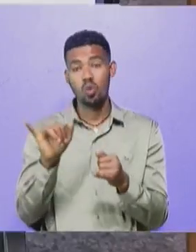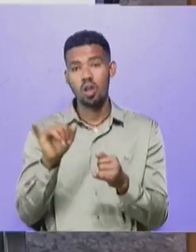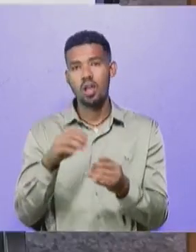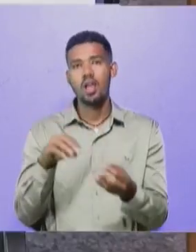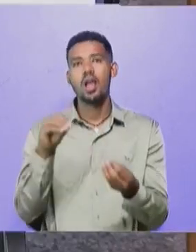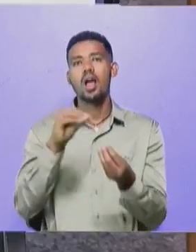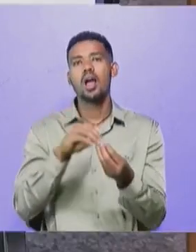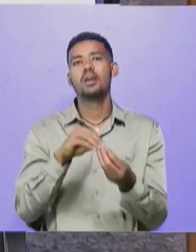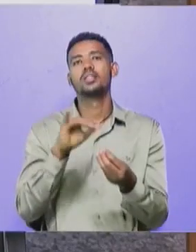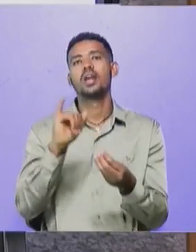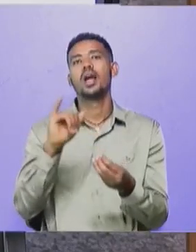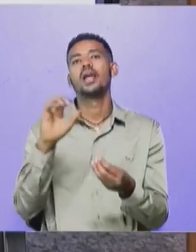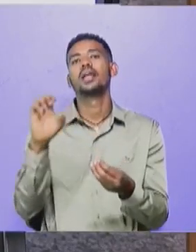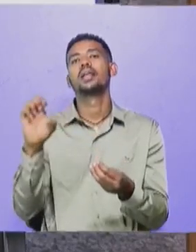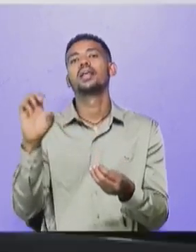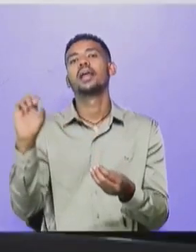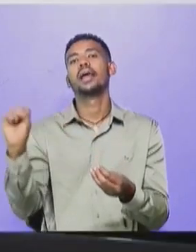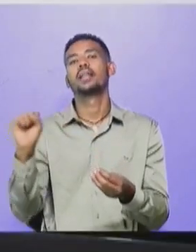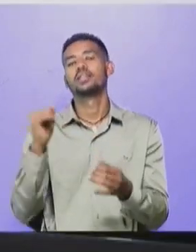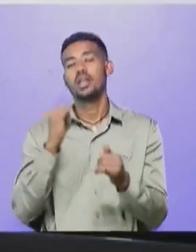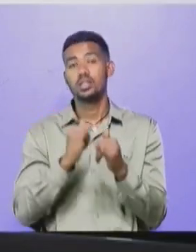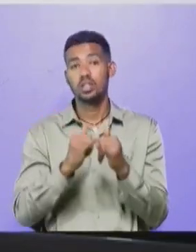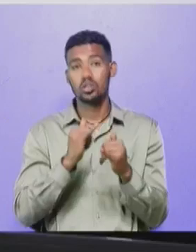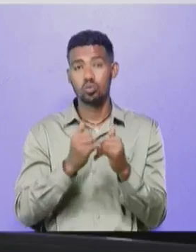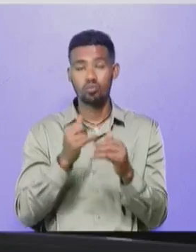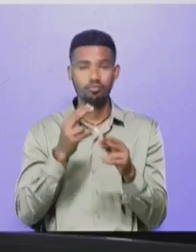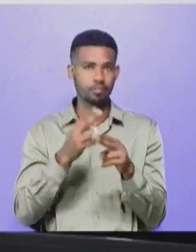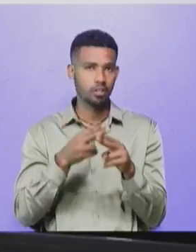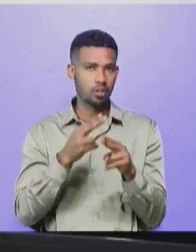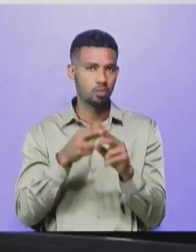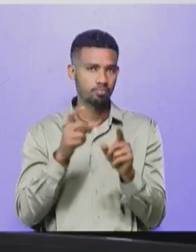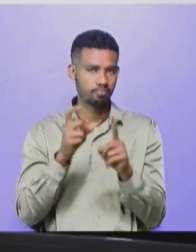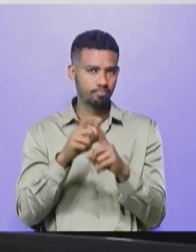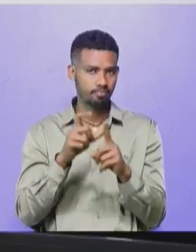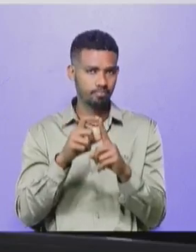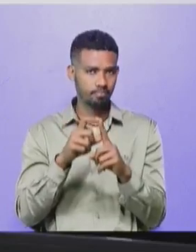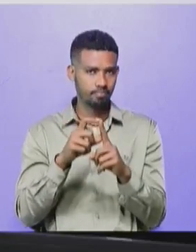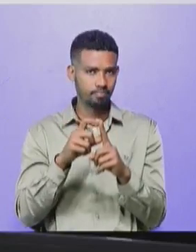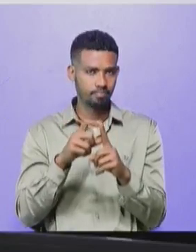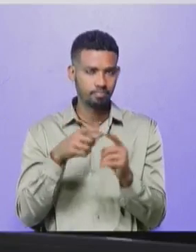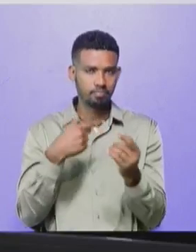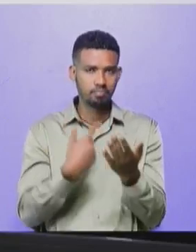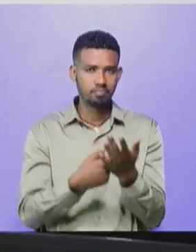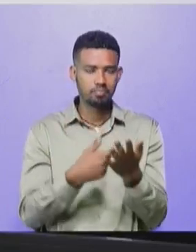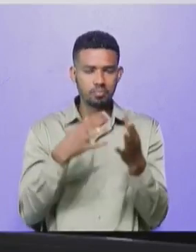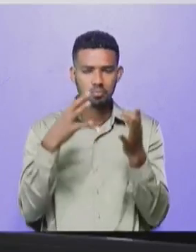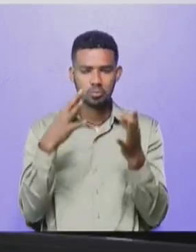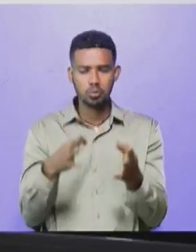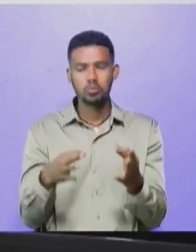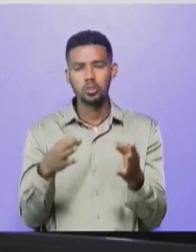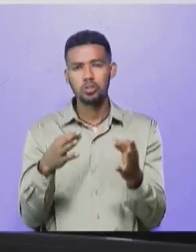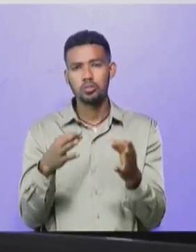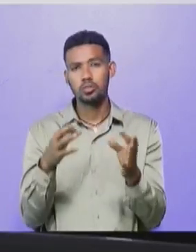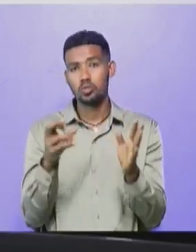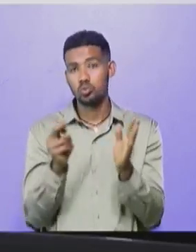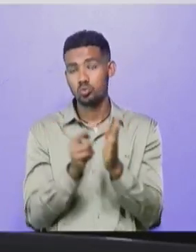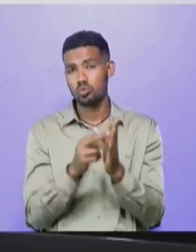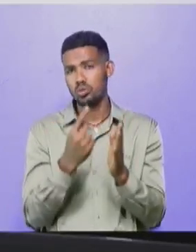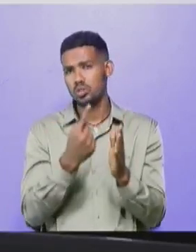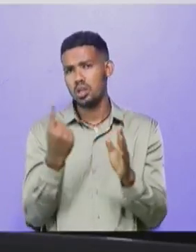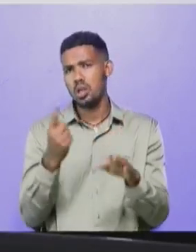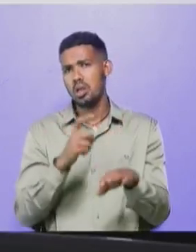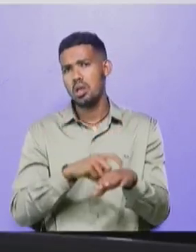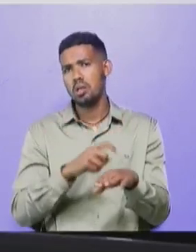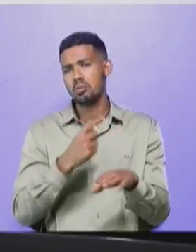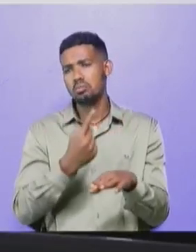at, ies, and the end of these nouns. But there is a specific rule. Sometimes some nouns,